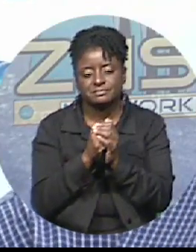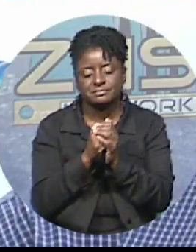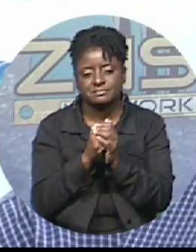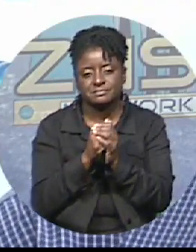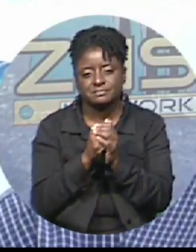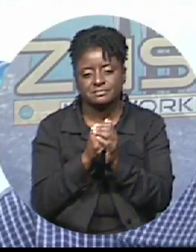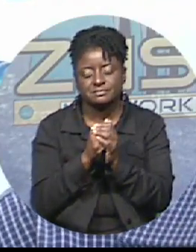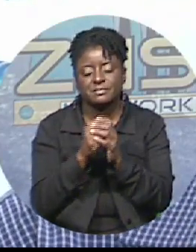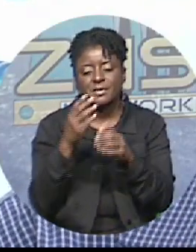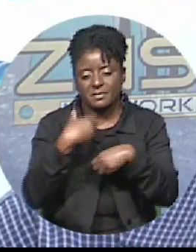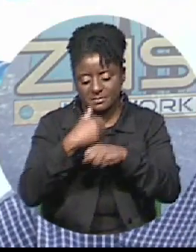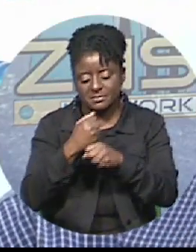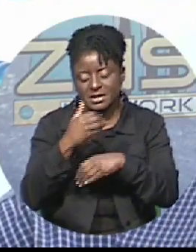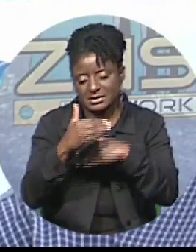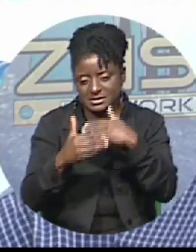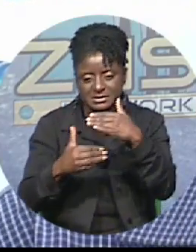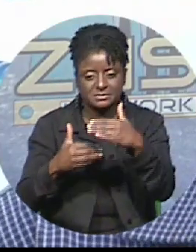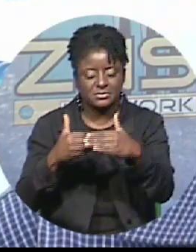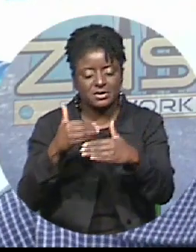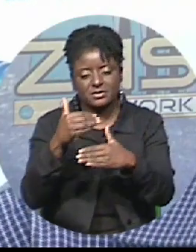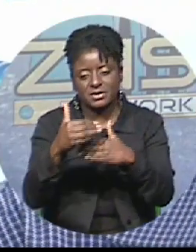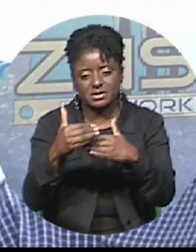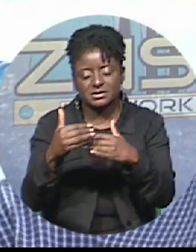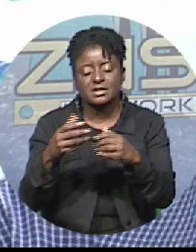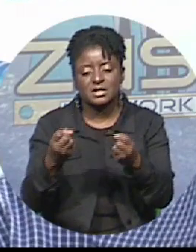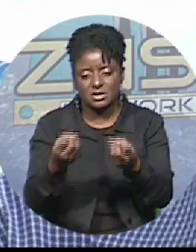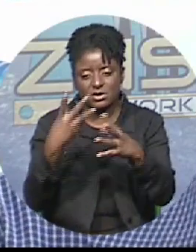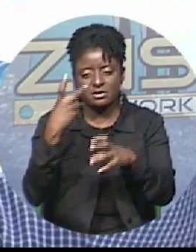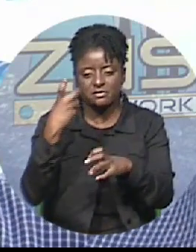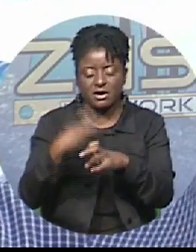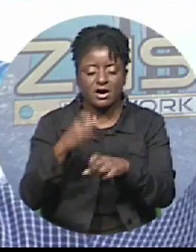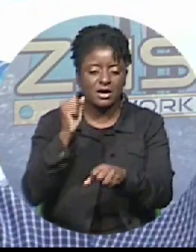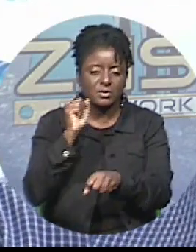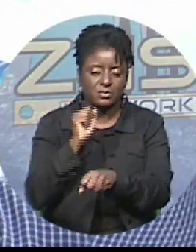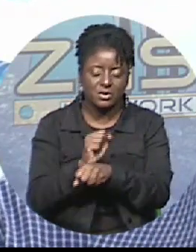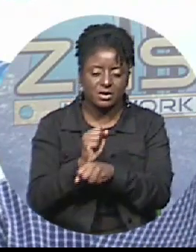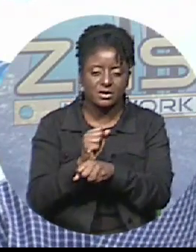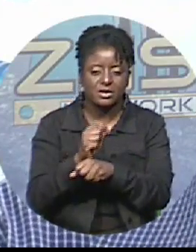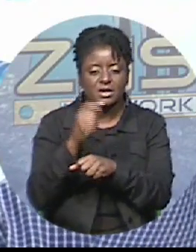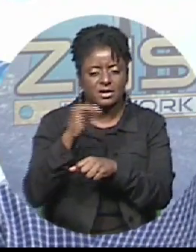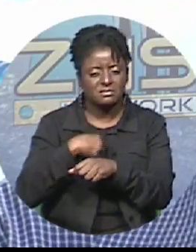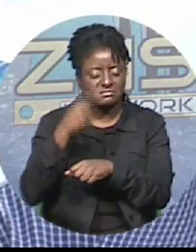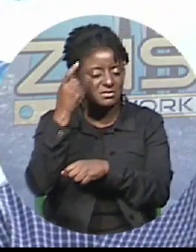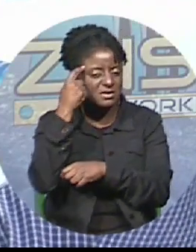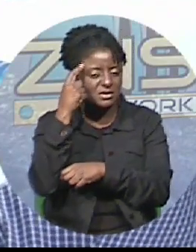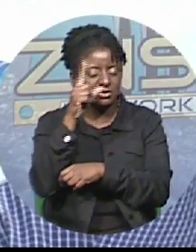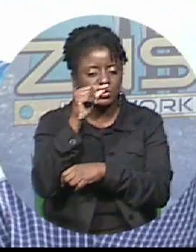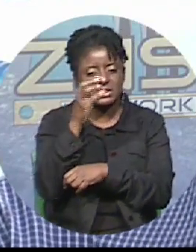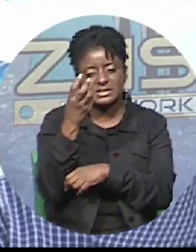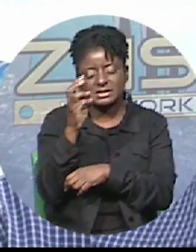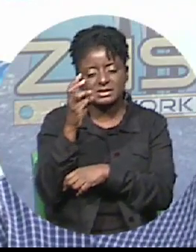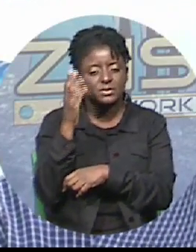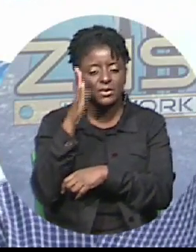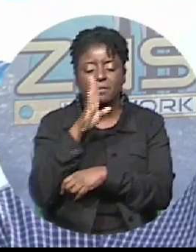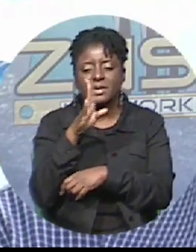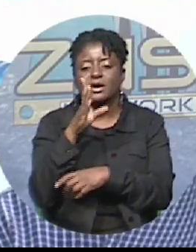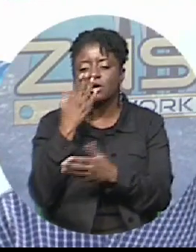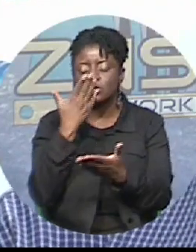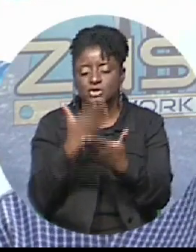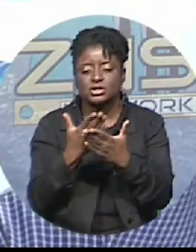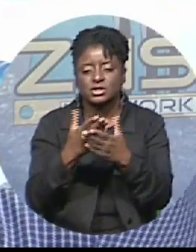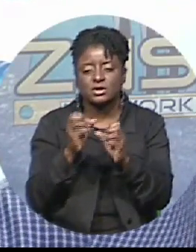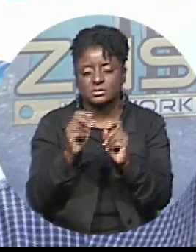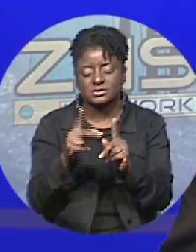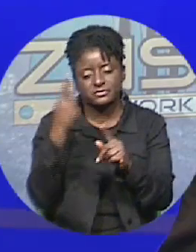steady progress through a lot of hard work, and I think the 2016 is going to be a really good shot for her at